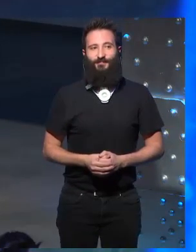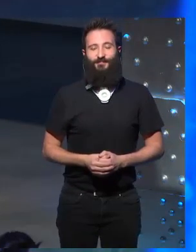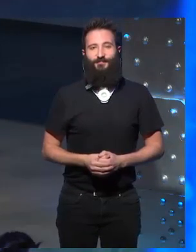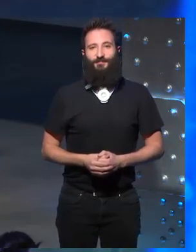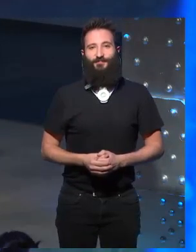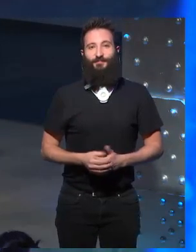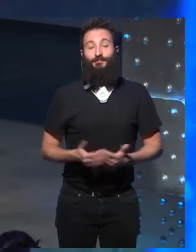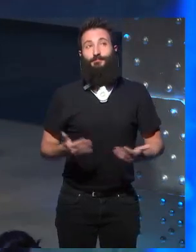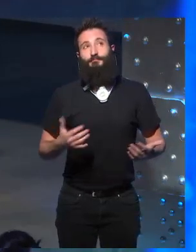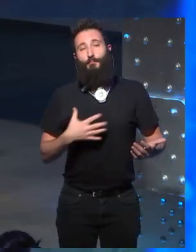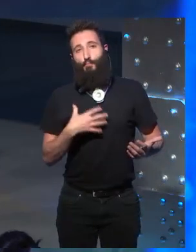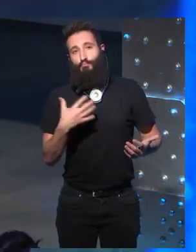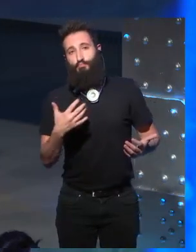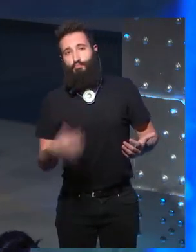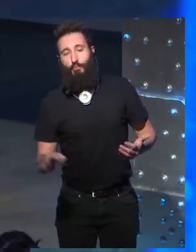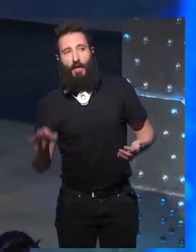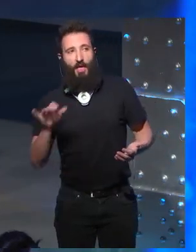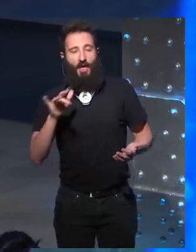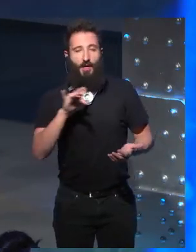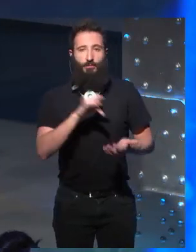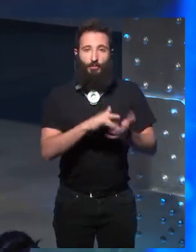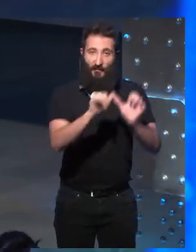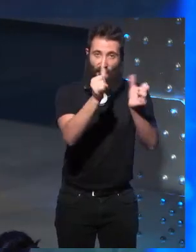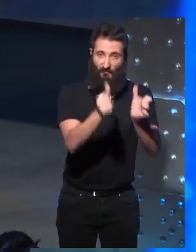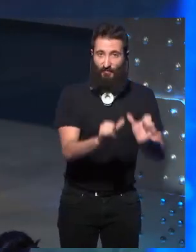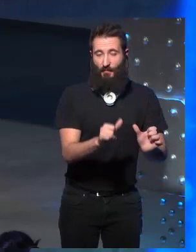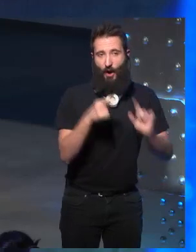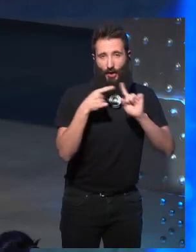Maybe a way to enter your question is,